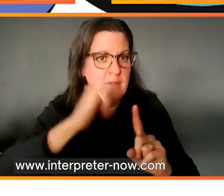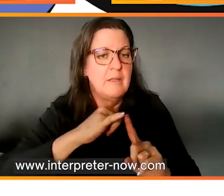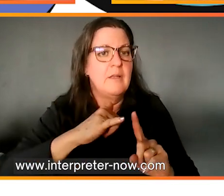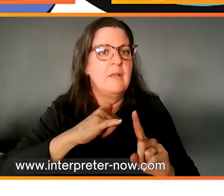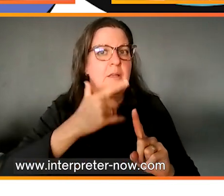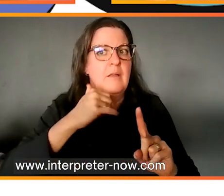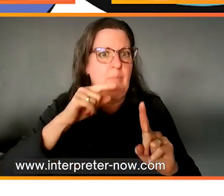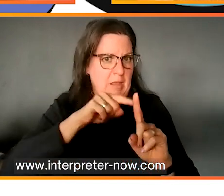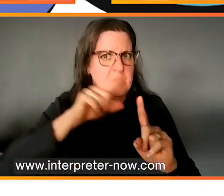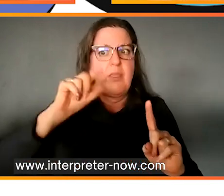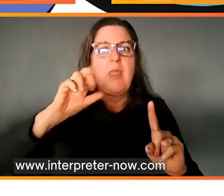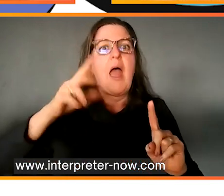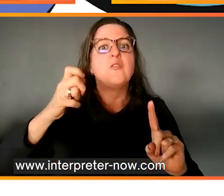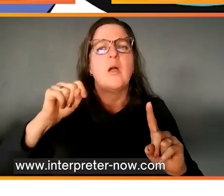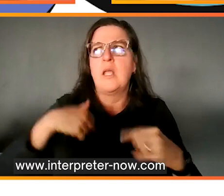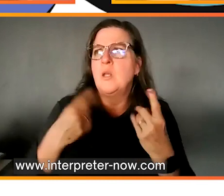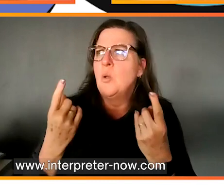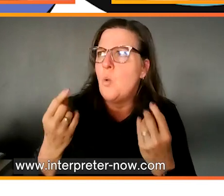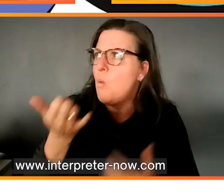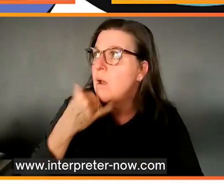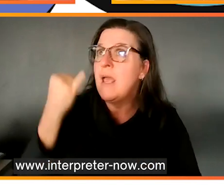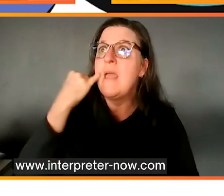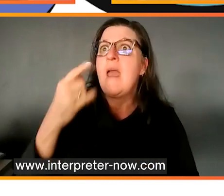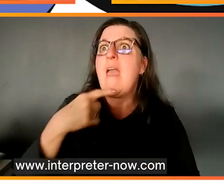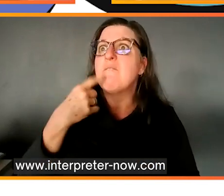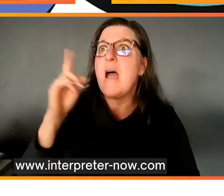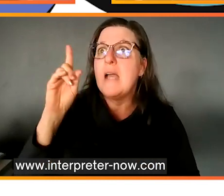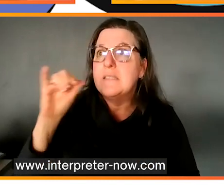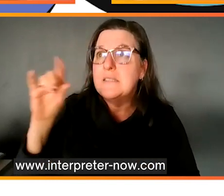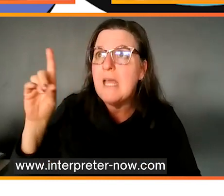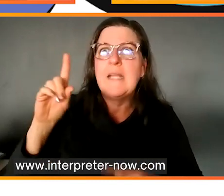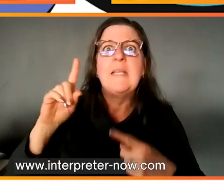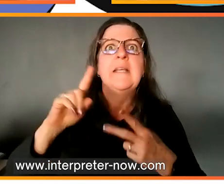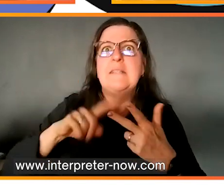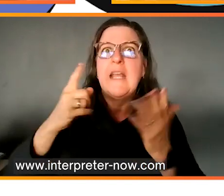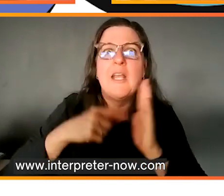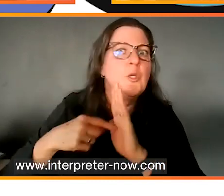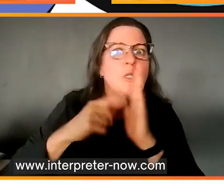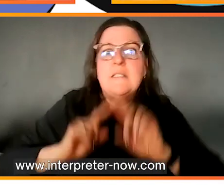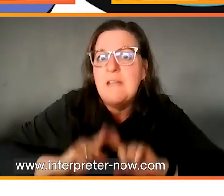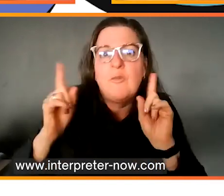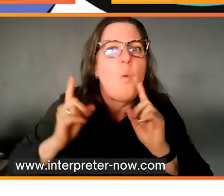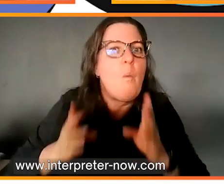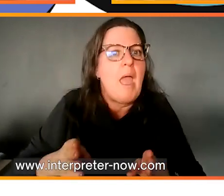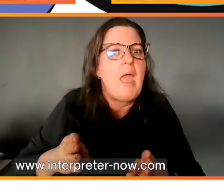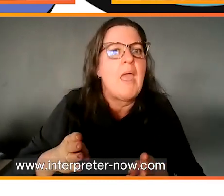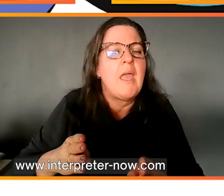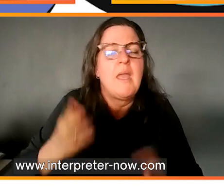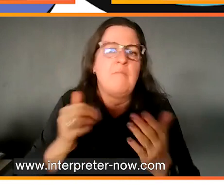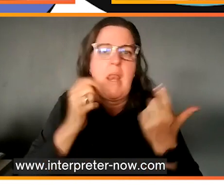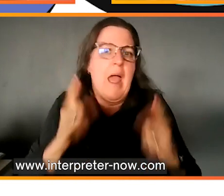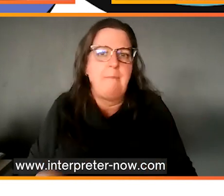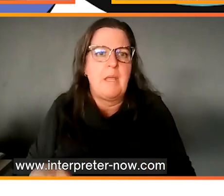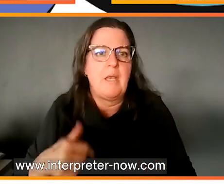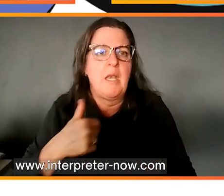it differently, I bet, that I'm somehow allowing this to happen to me. It's, and you're just not, because